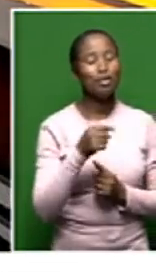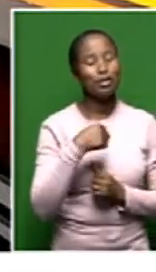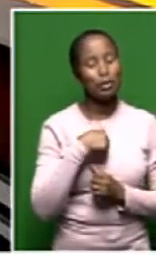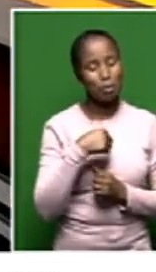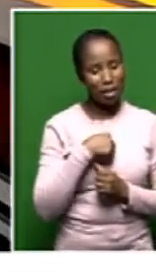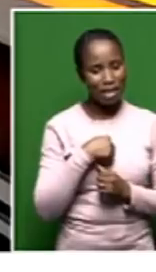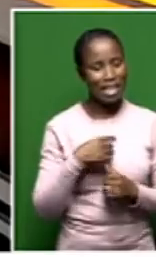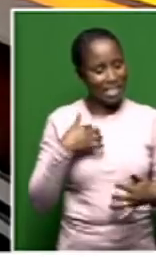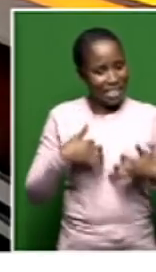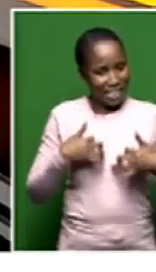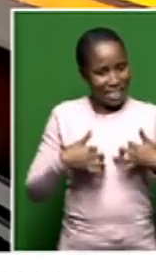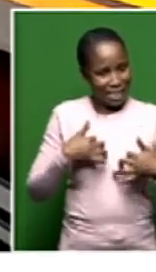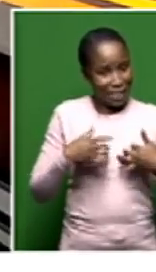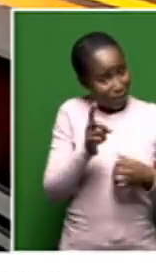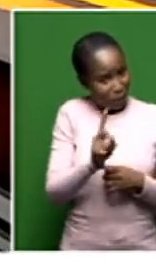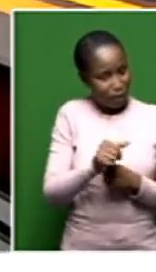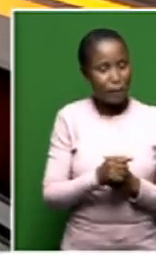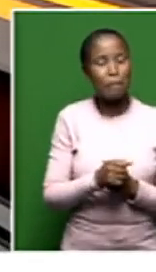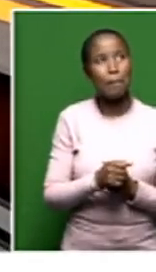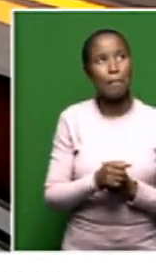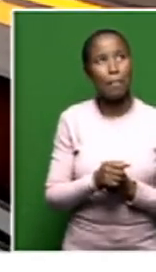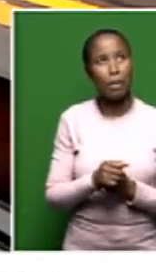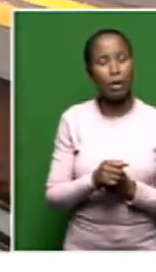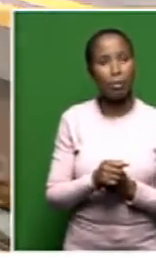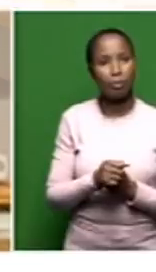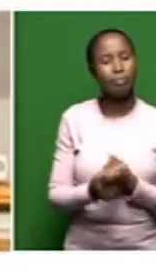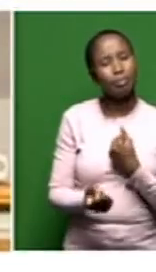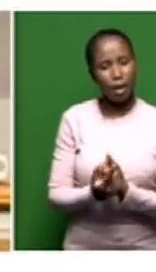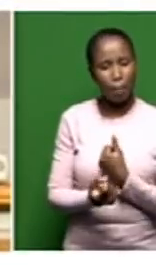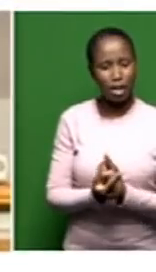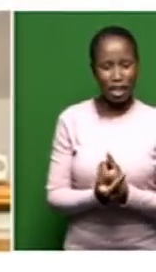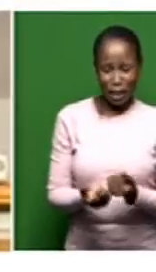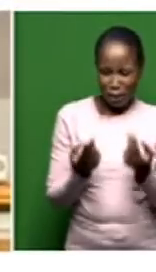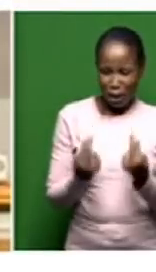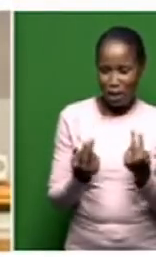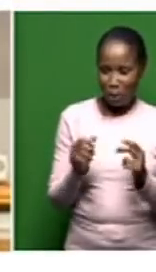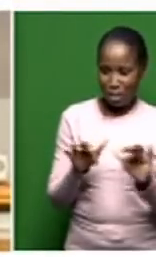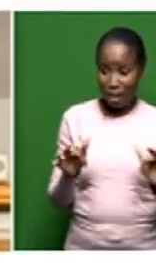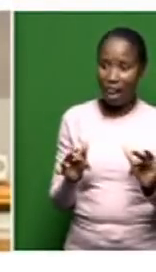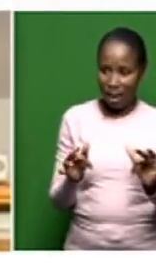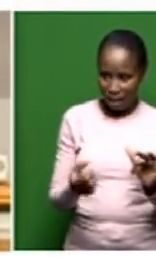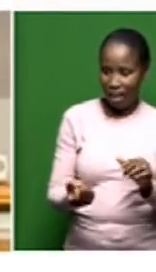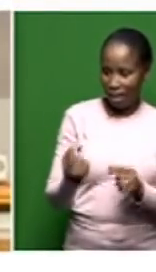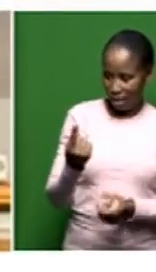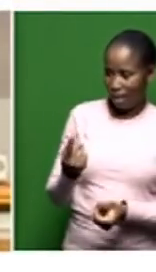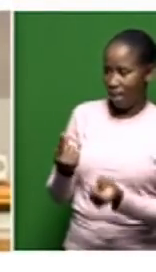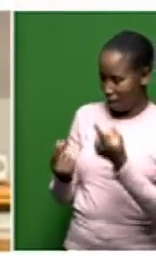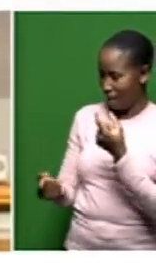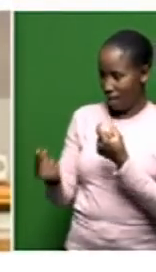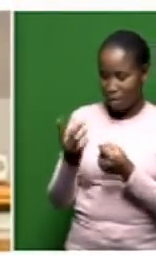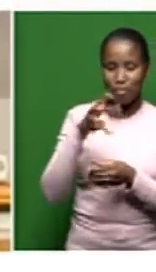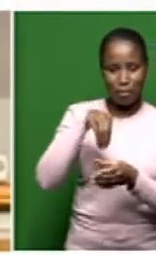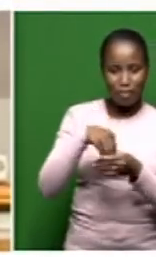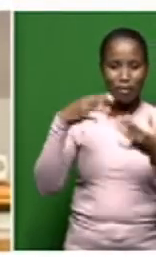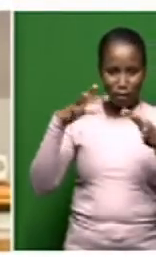things about this election, it has brought a whole lot of new players at the local level. You know,